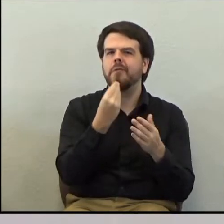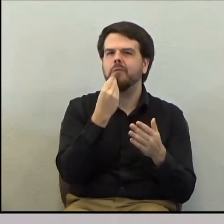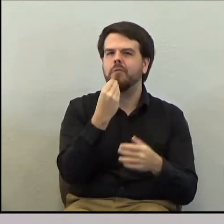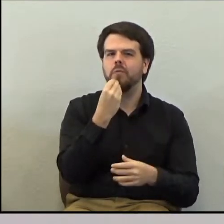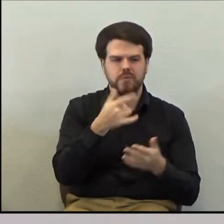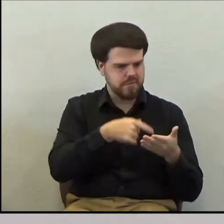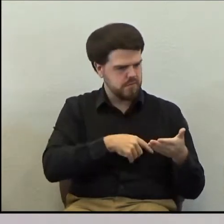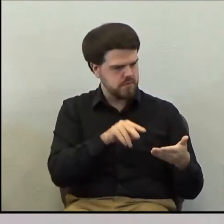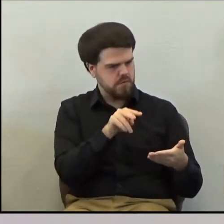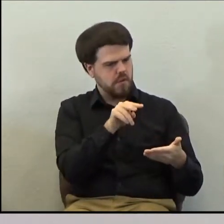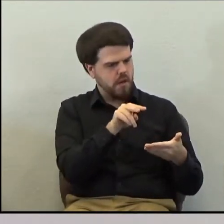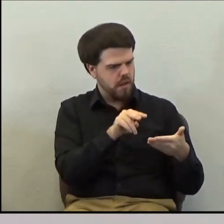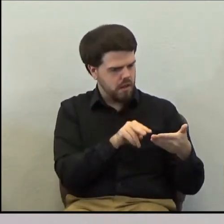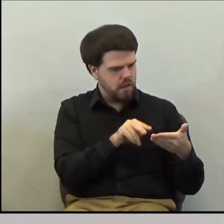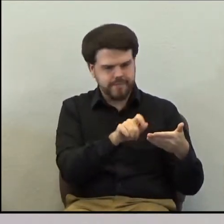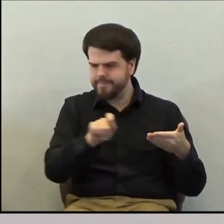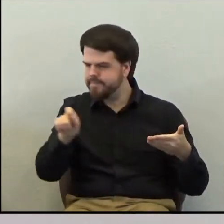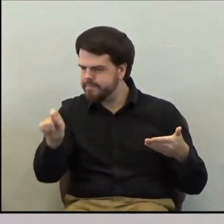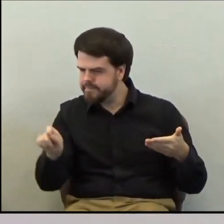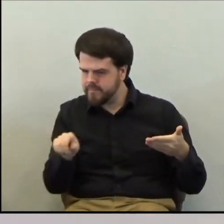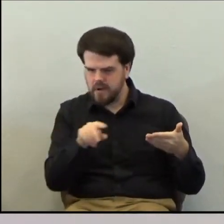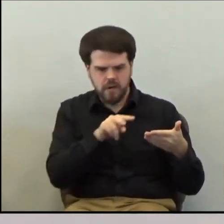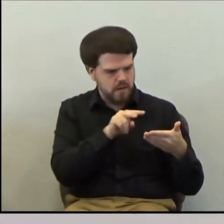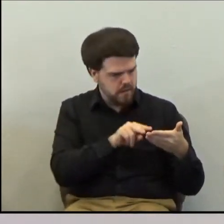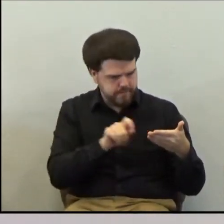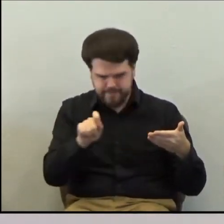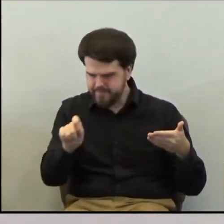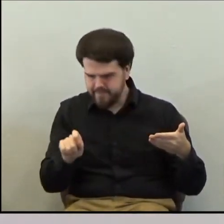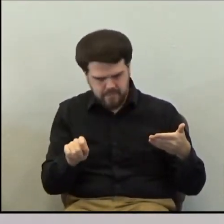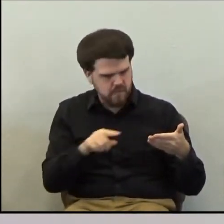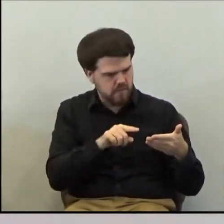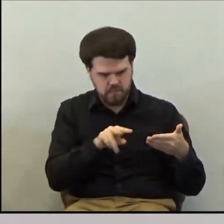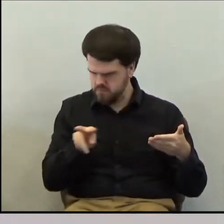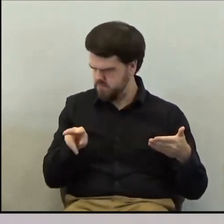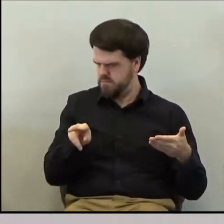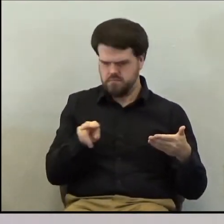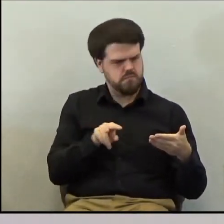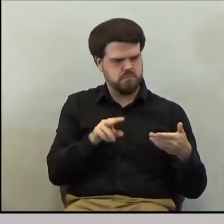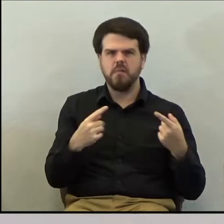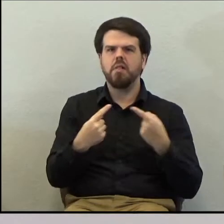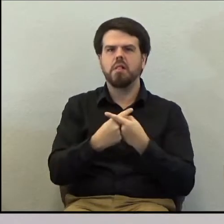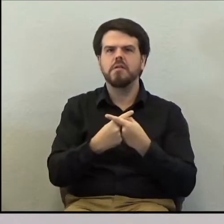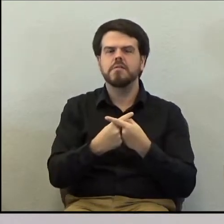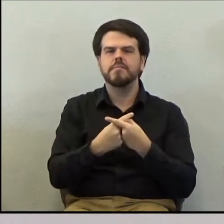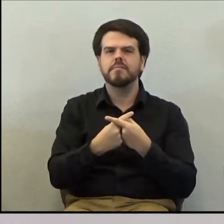it here, and then you're copying, then you read your copy, and you go, well, how did I make that mistake?